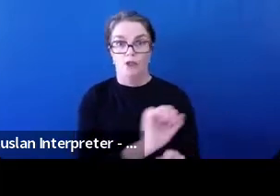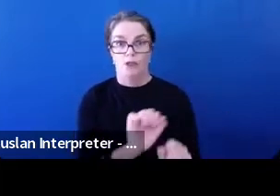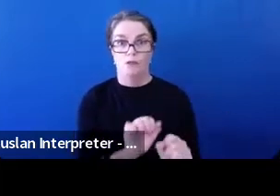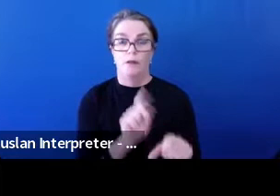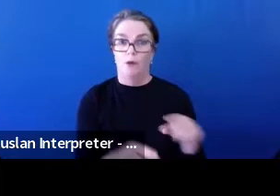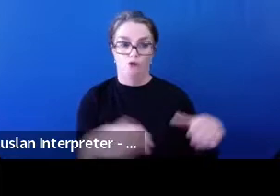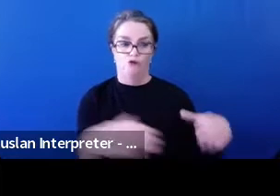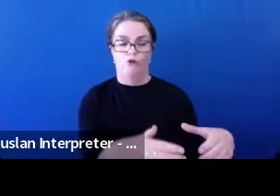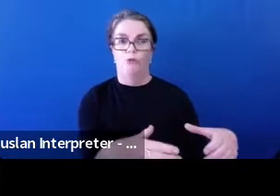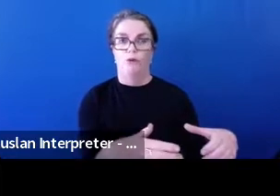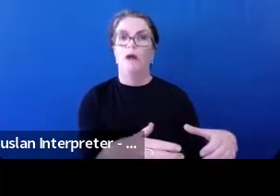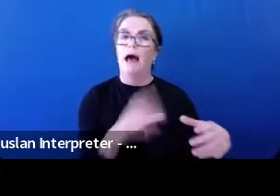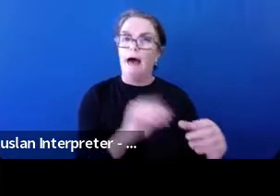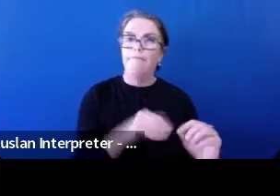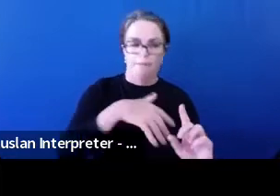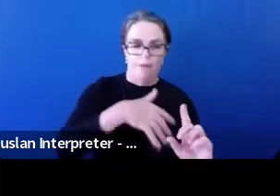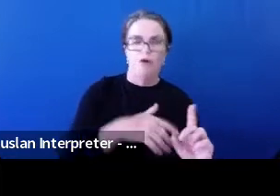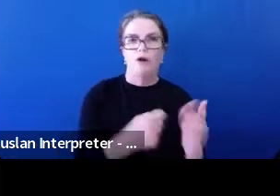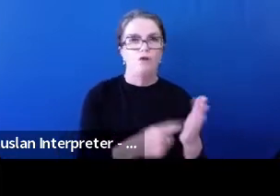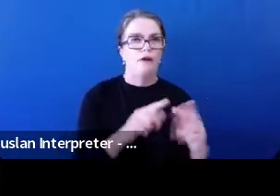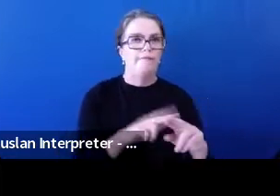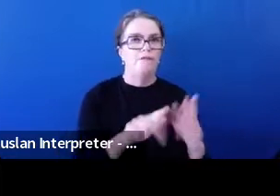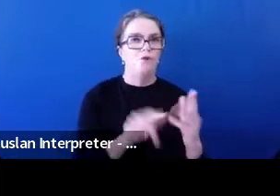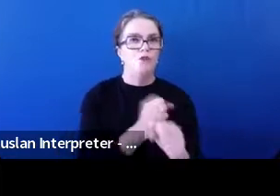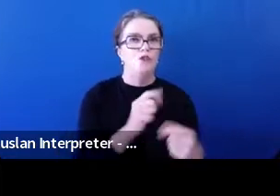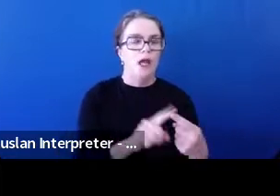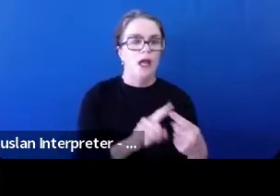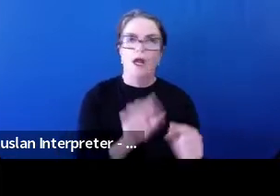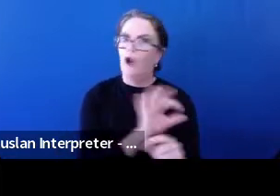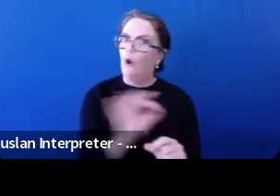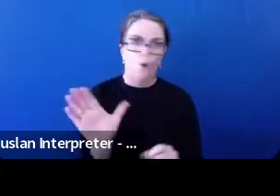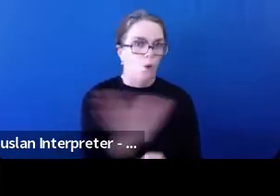of refugee background, though certainly not all groups of refugee background.